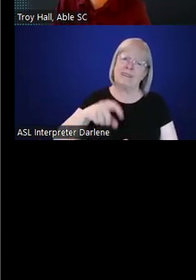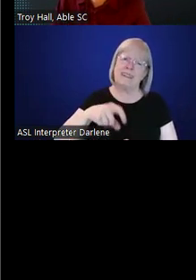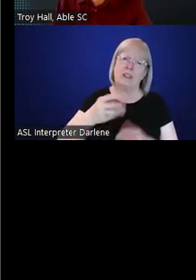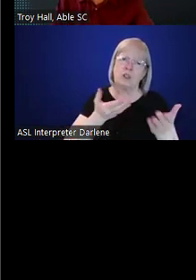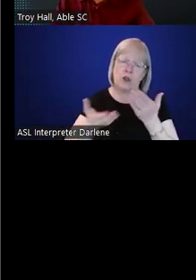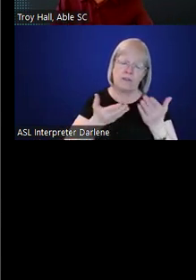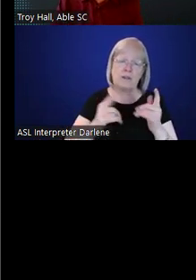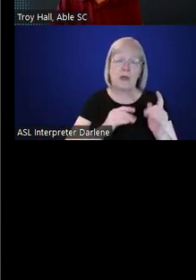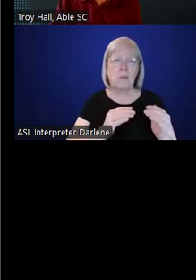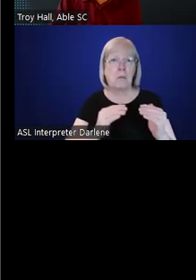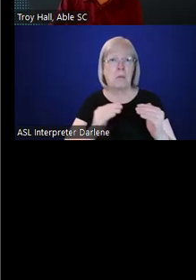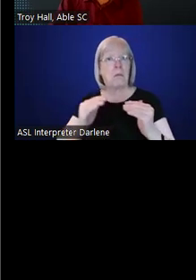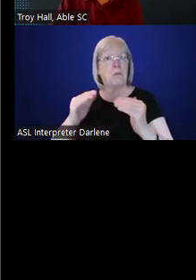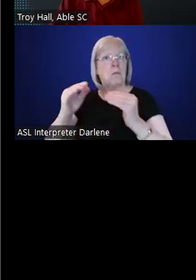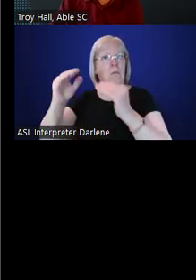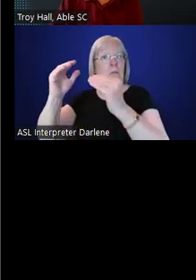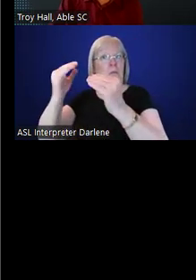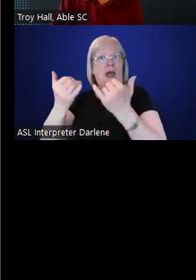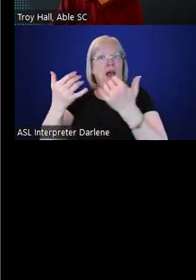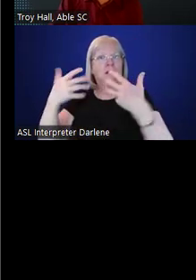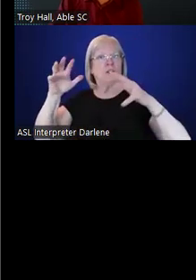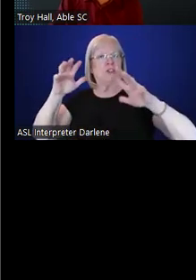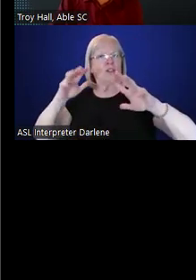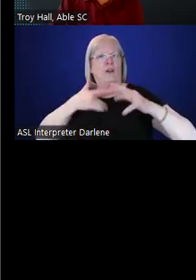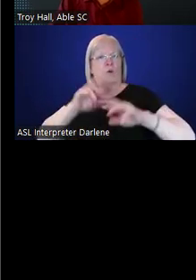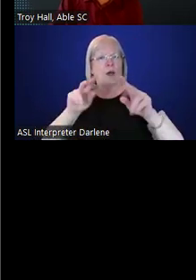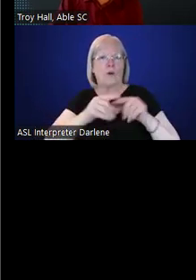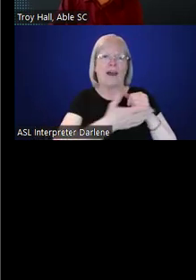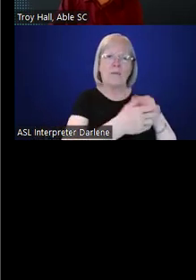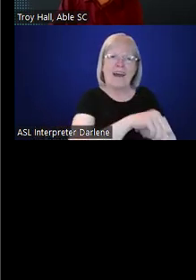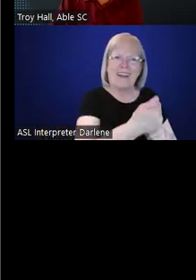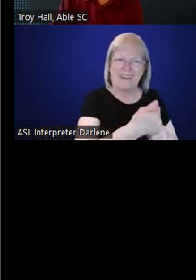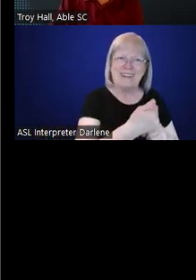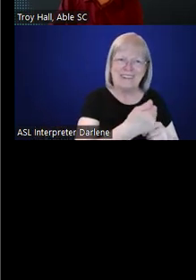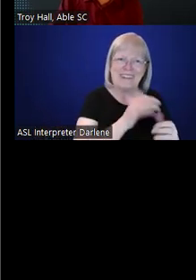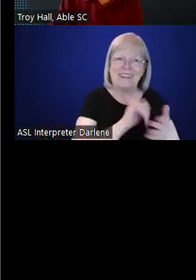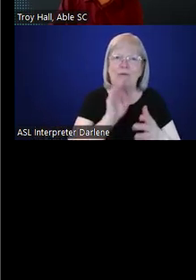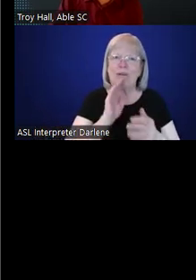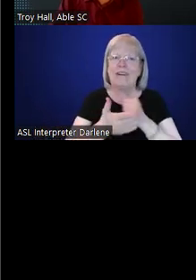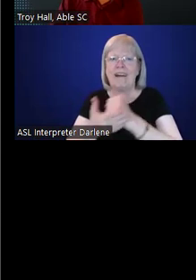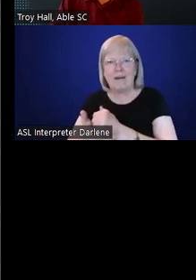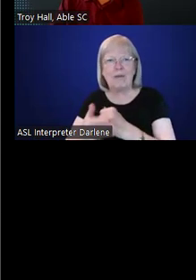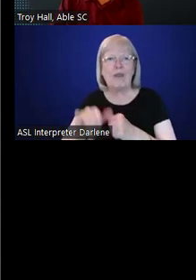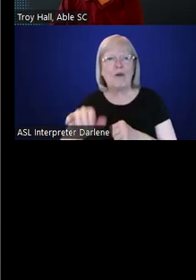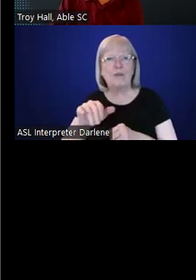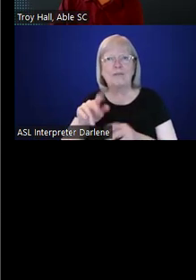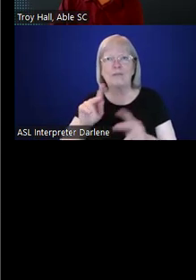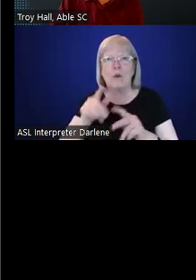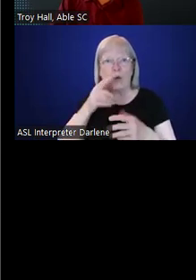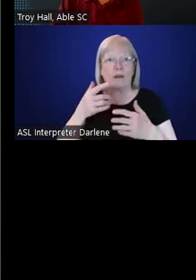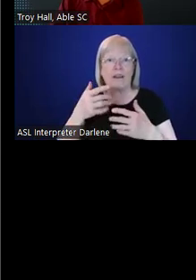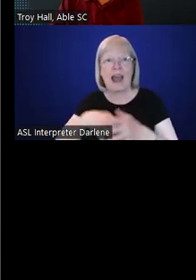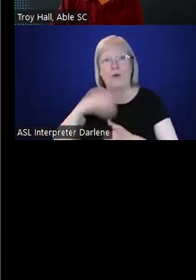people who are ready to teach others about it and help them with their transition. And this youth particularly just got their